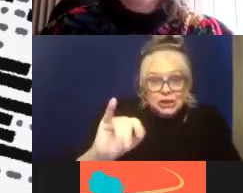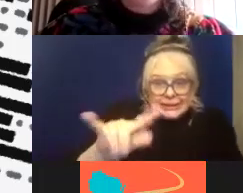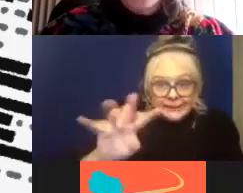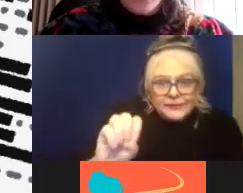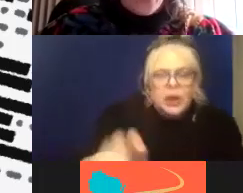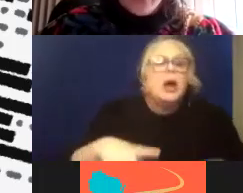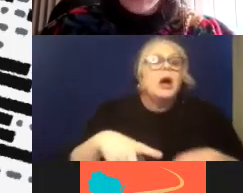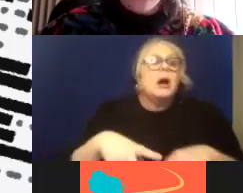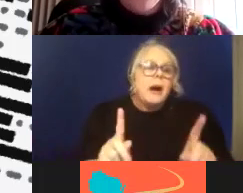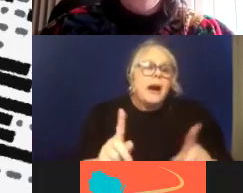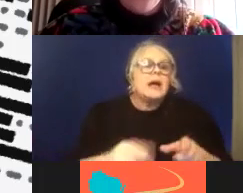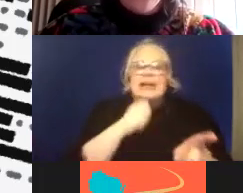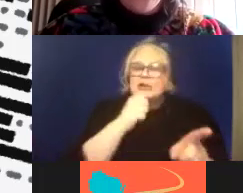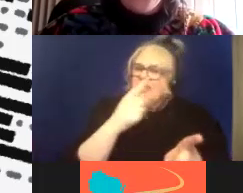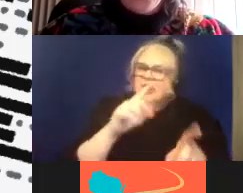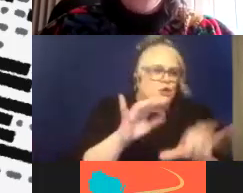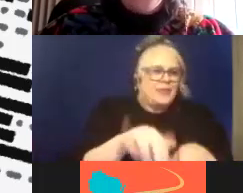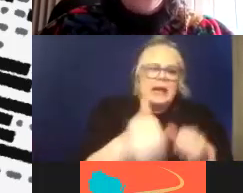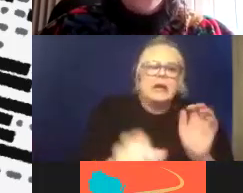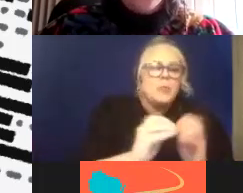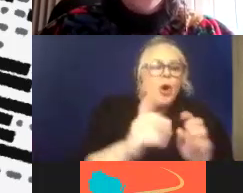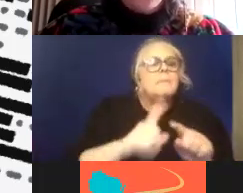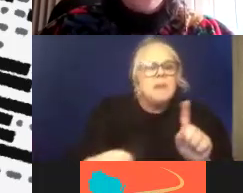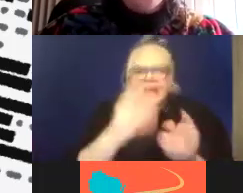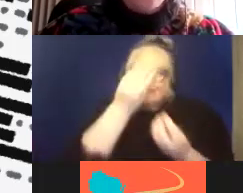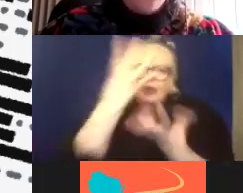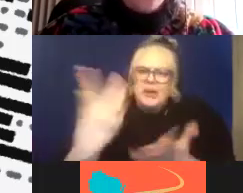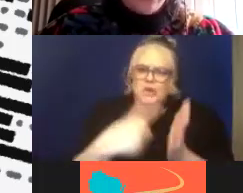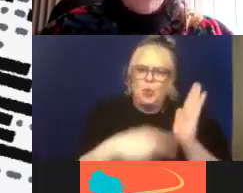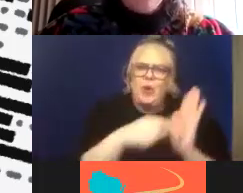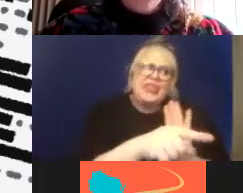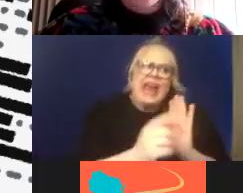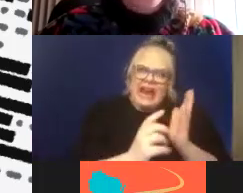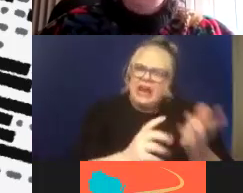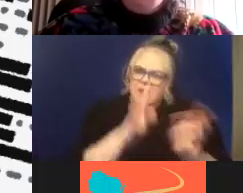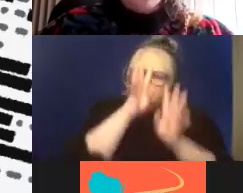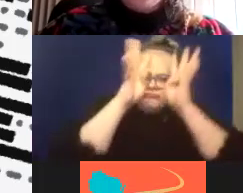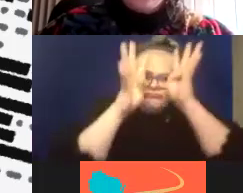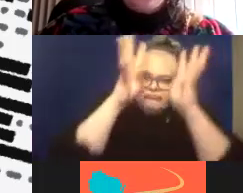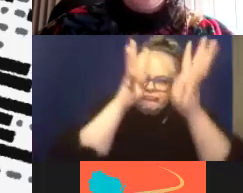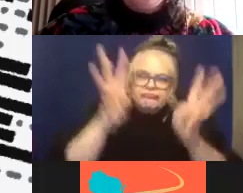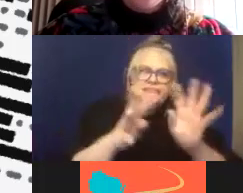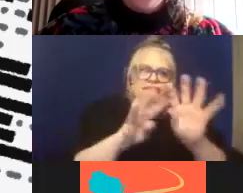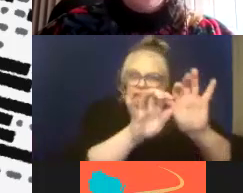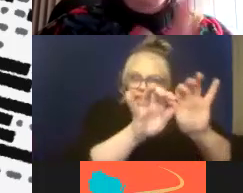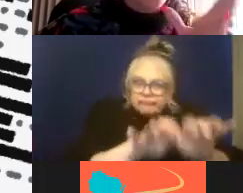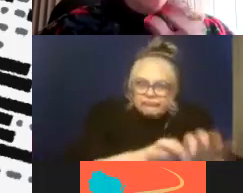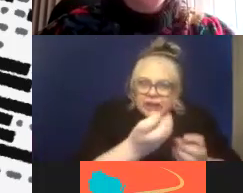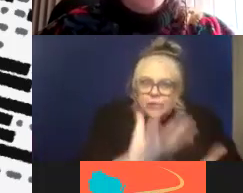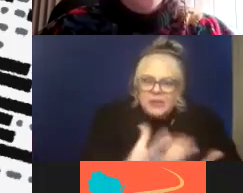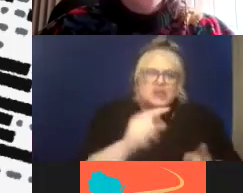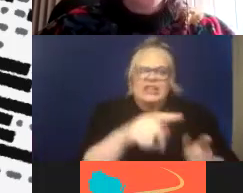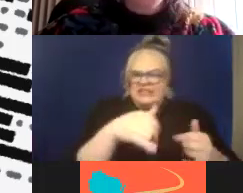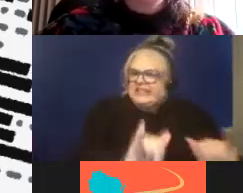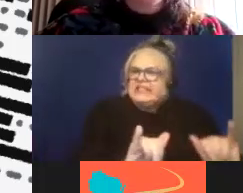And it's a very comprehensive overview of how to preserve evidence step by step. as well as giving you a template for how to organize